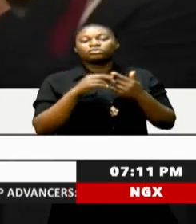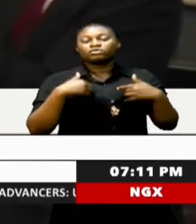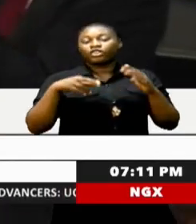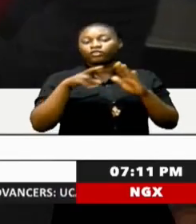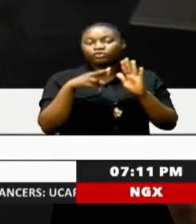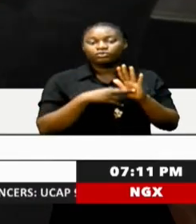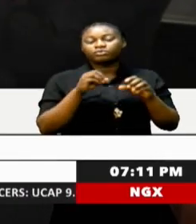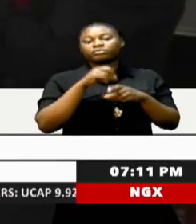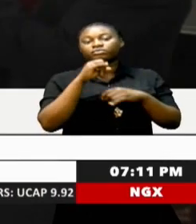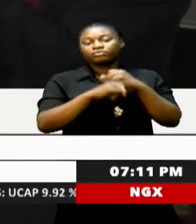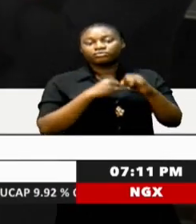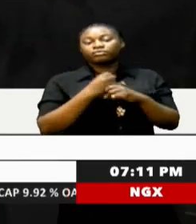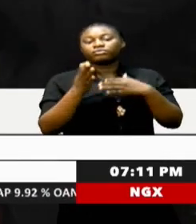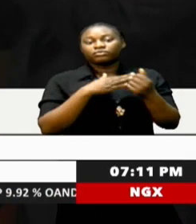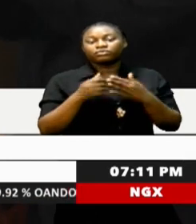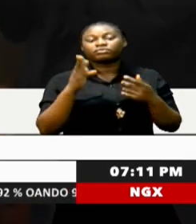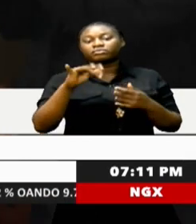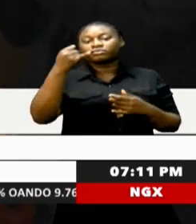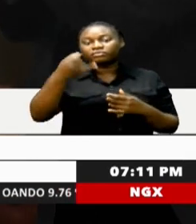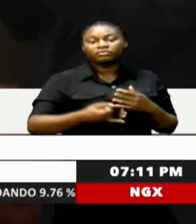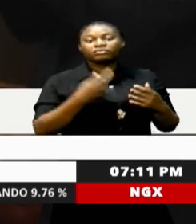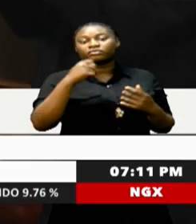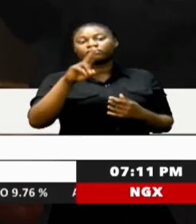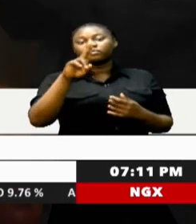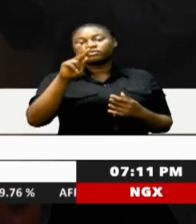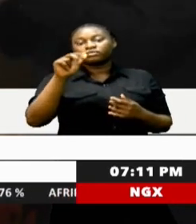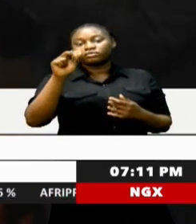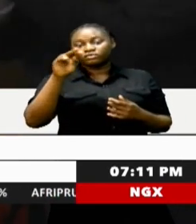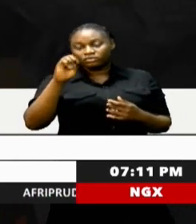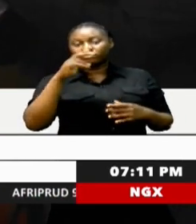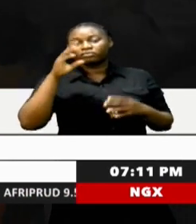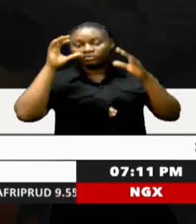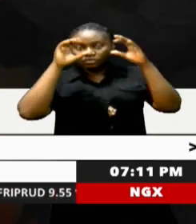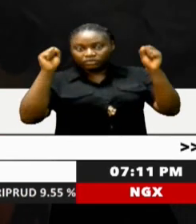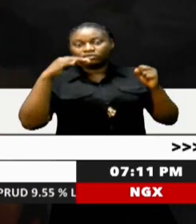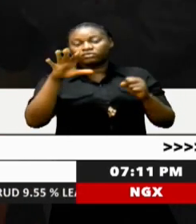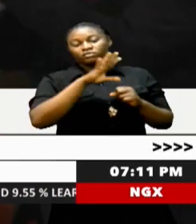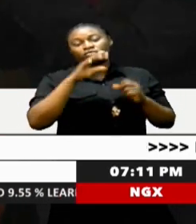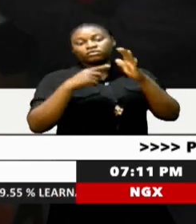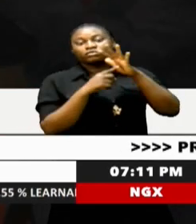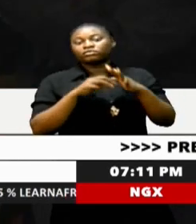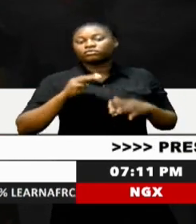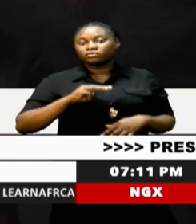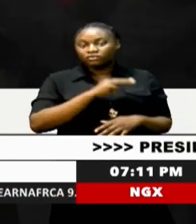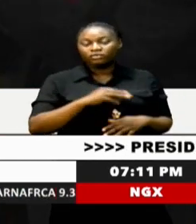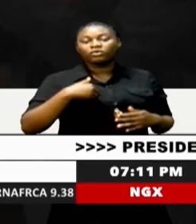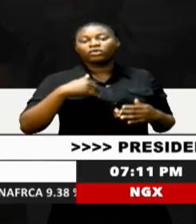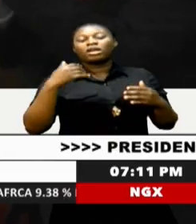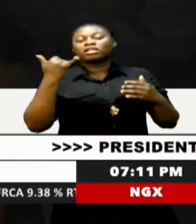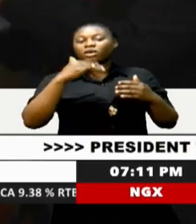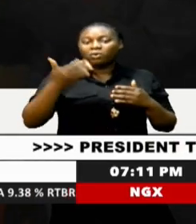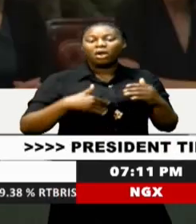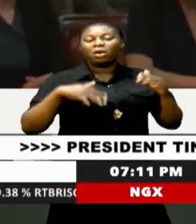international affairs by inviting Zelensky to address his cabinet of top ministers. Welcomed to the meeting by a standing ovation